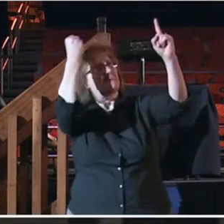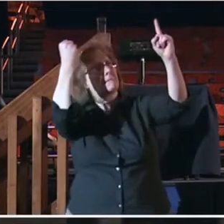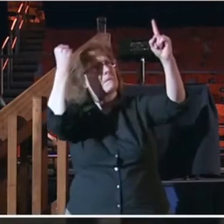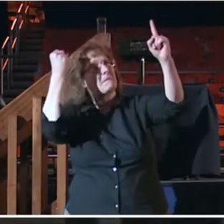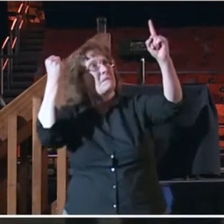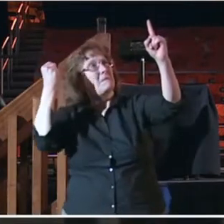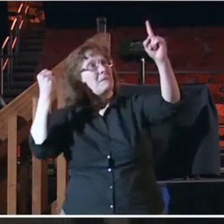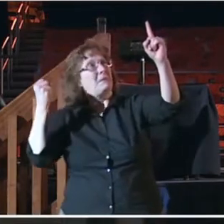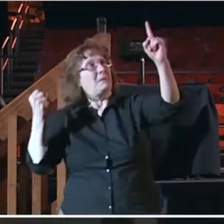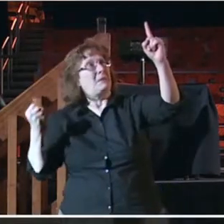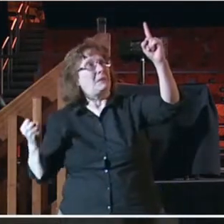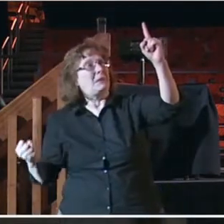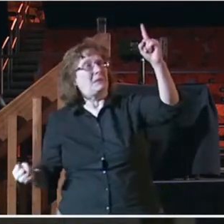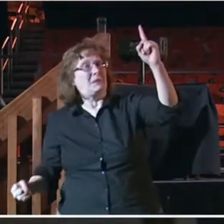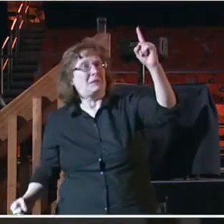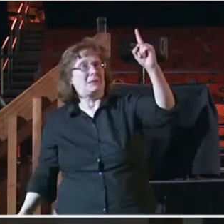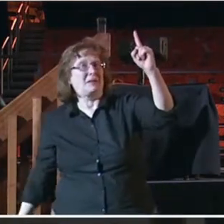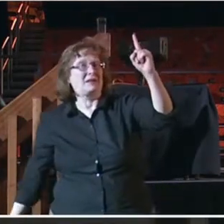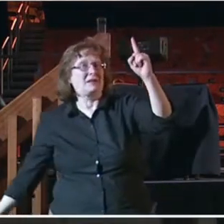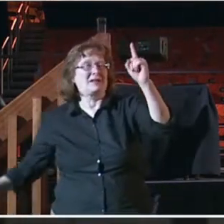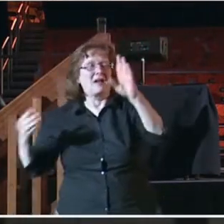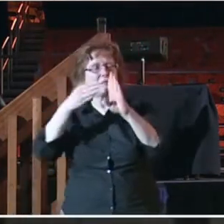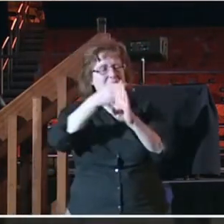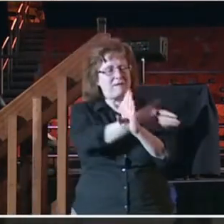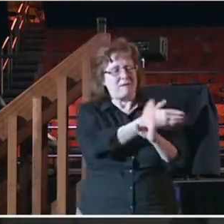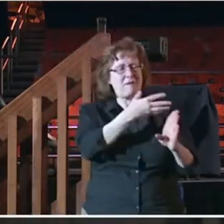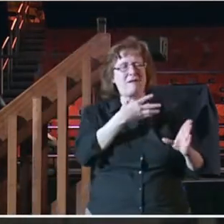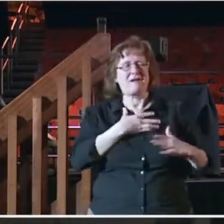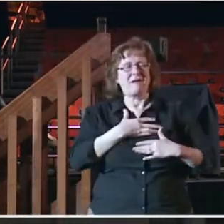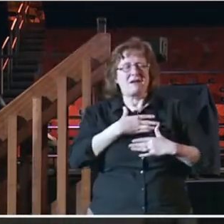Before it's our last